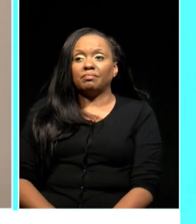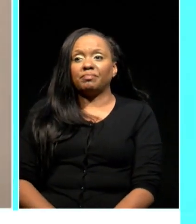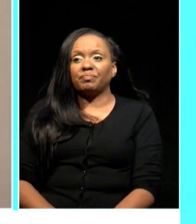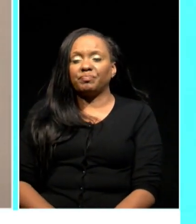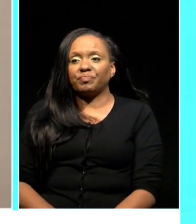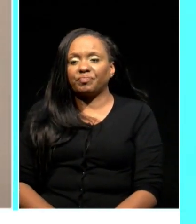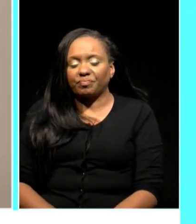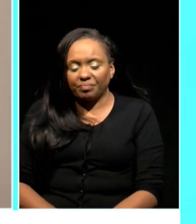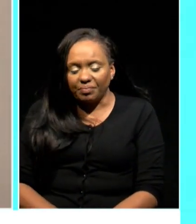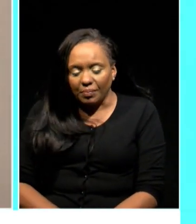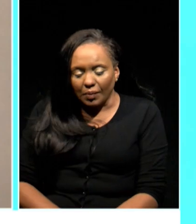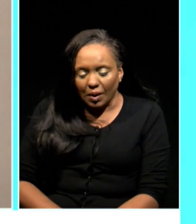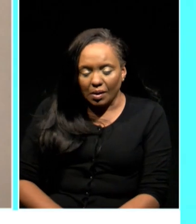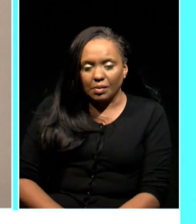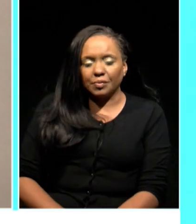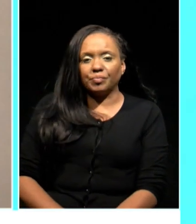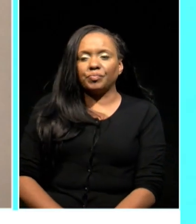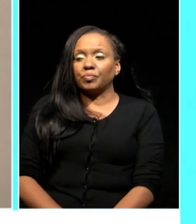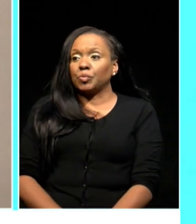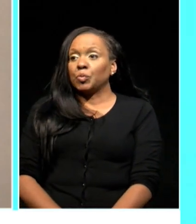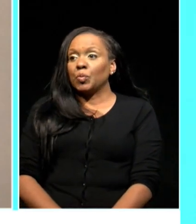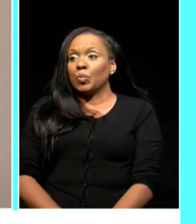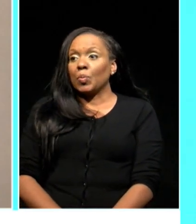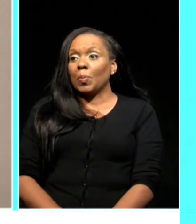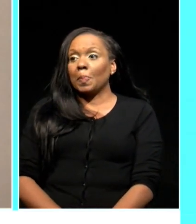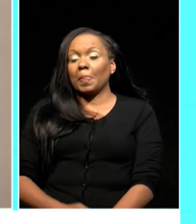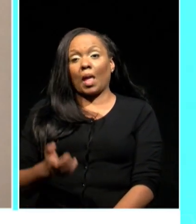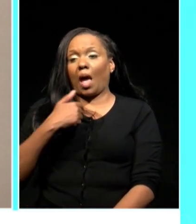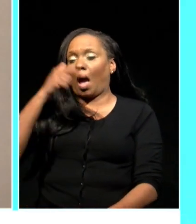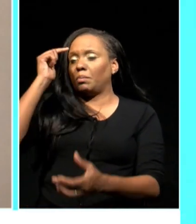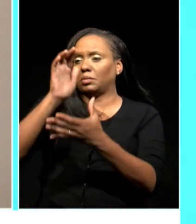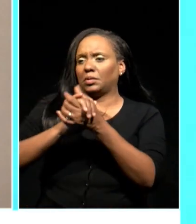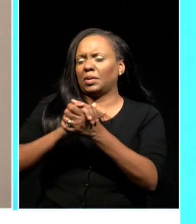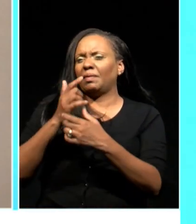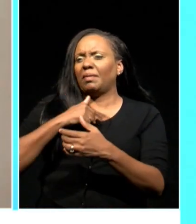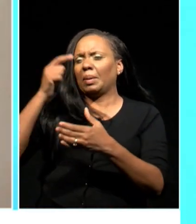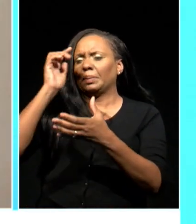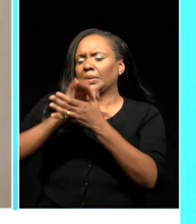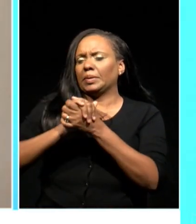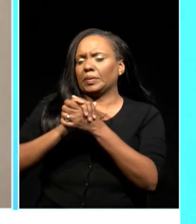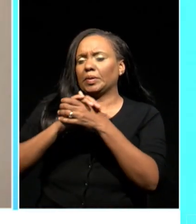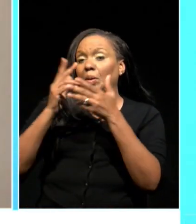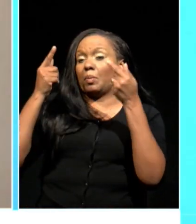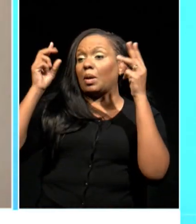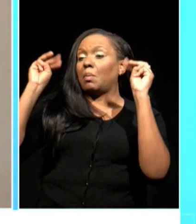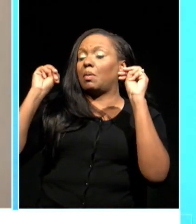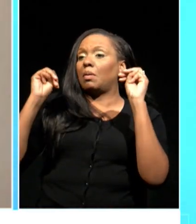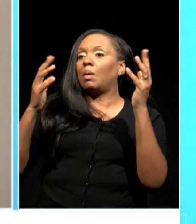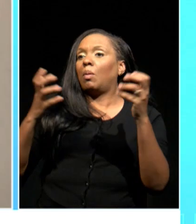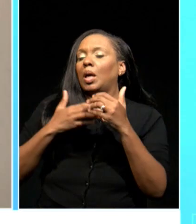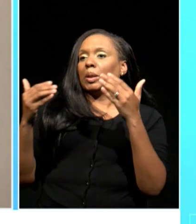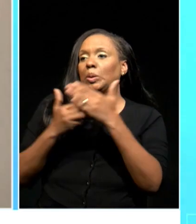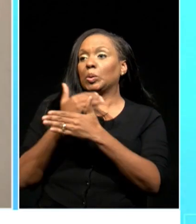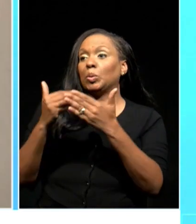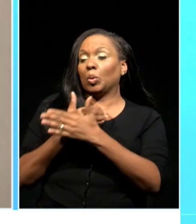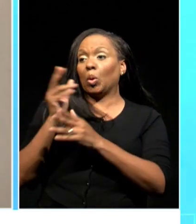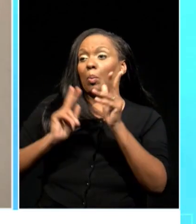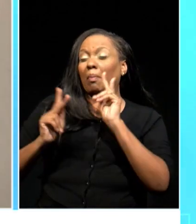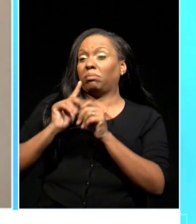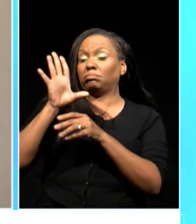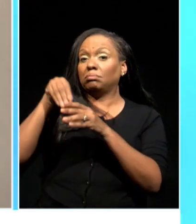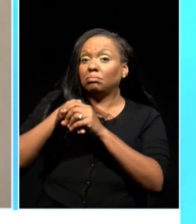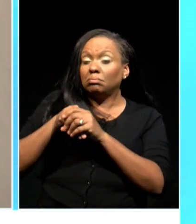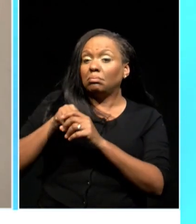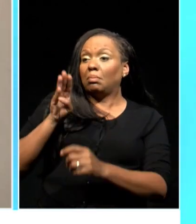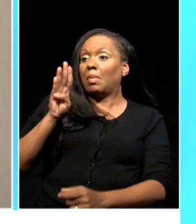I believe so because I think Mayor Motley has actively tried to bring some fresh blood into the Barbados Labour Party. I think she's one of the few